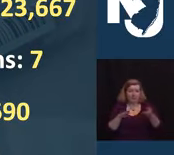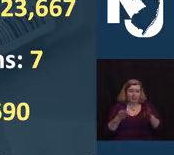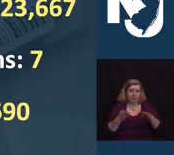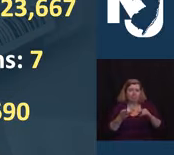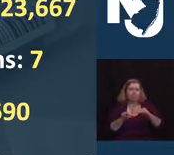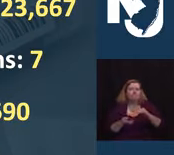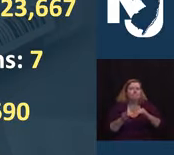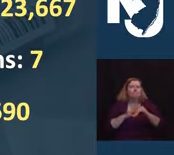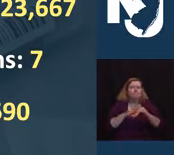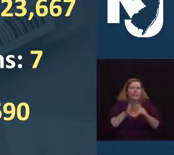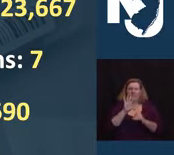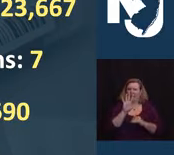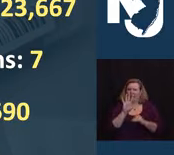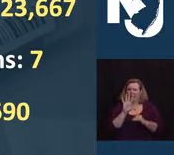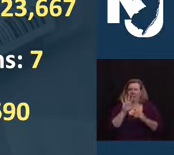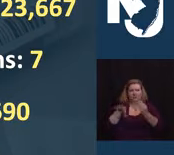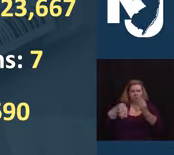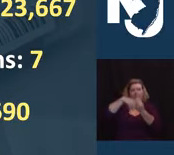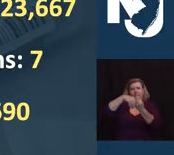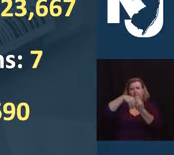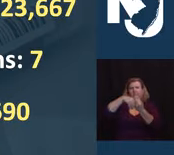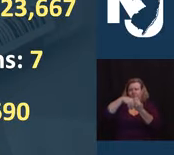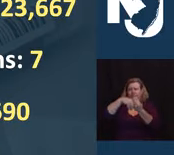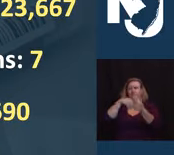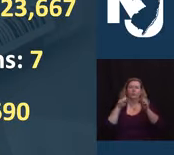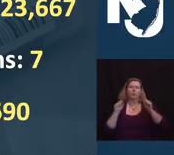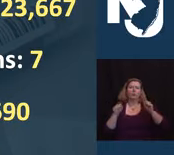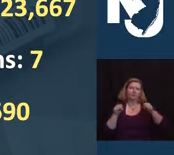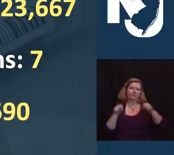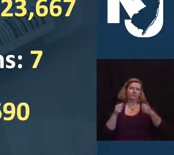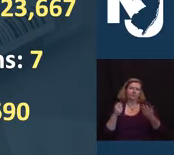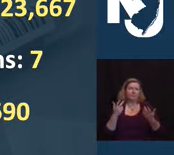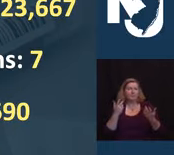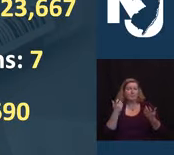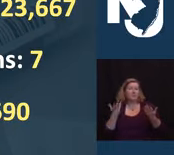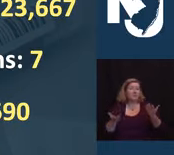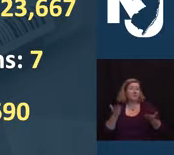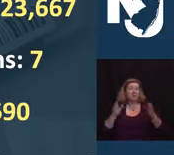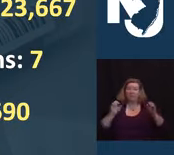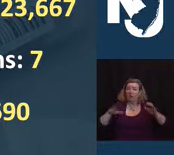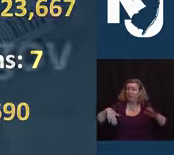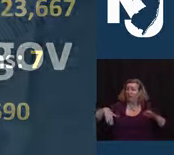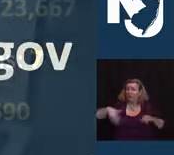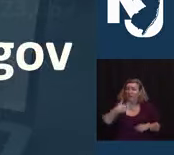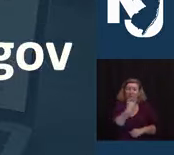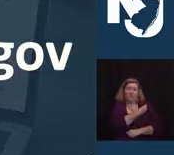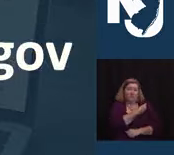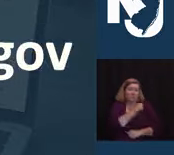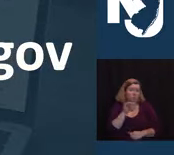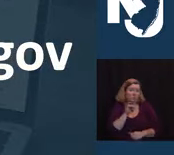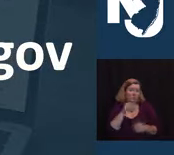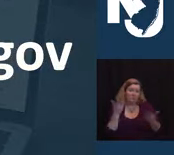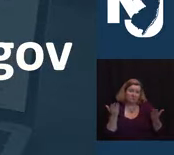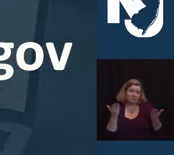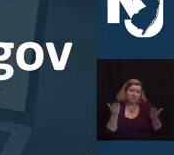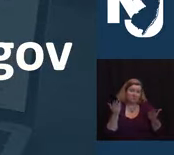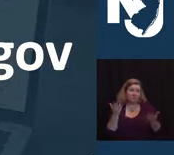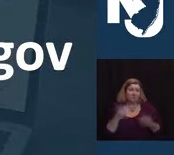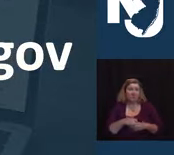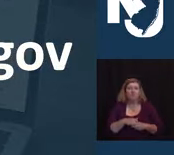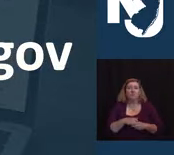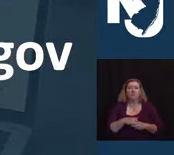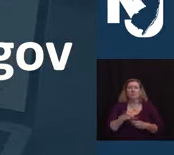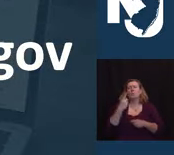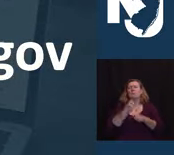and even these folks may be folks who are past and who are not yet vaccinated. A year ago, the numbers we ran through